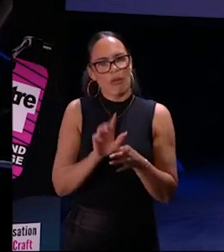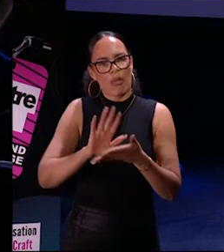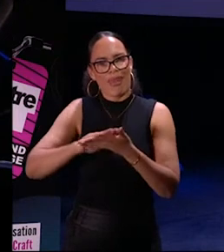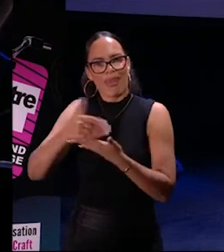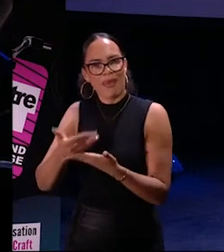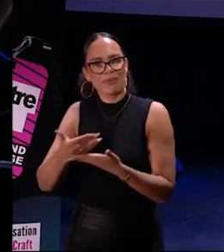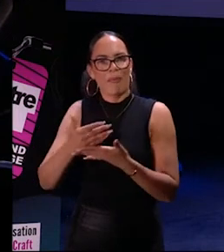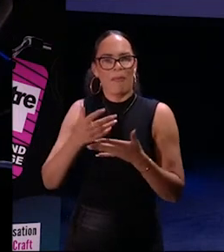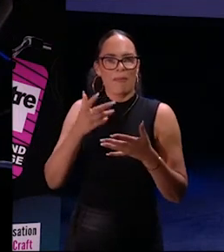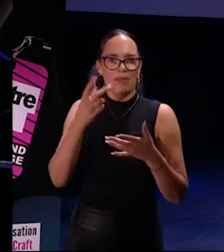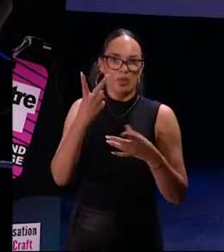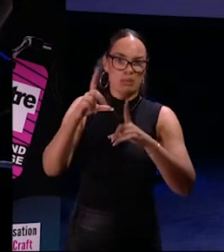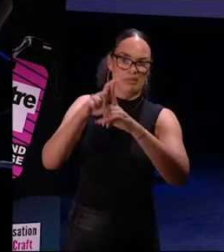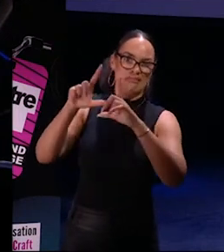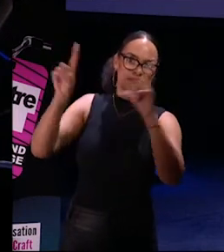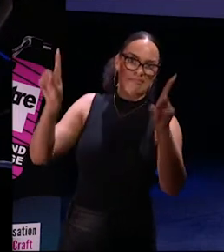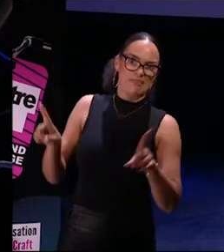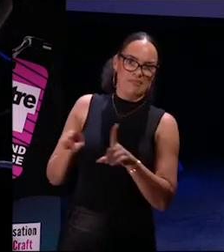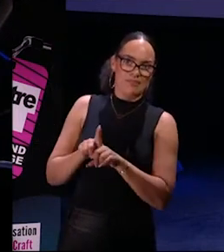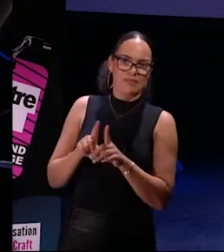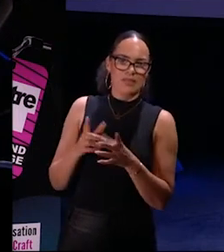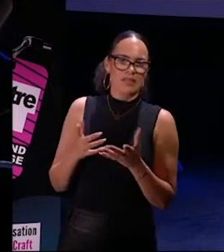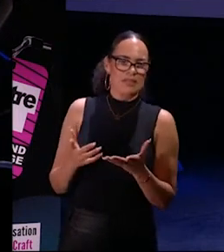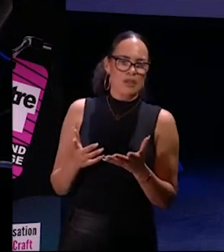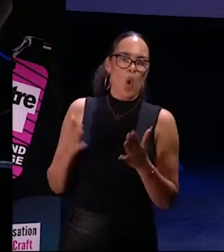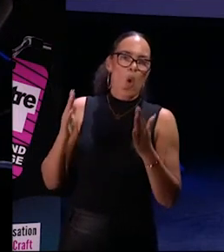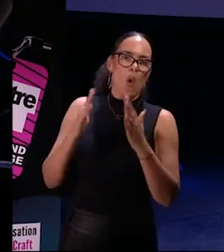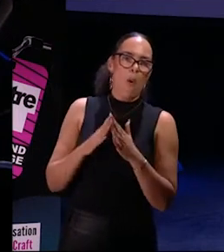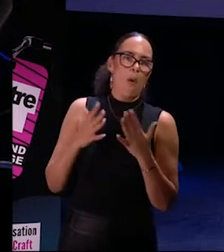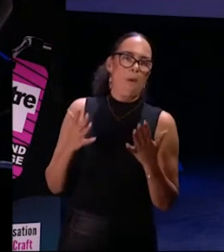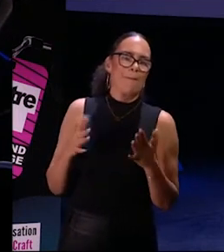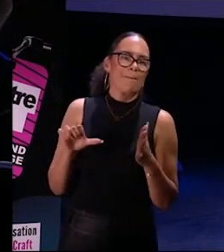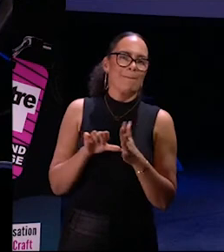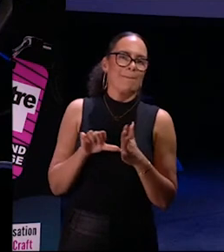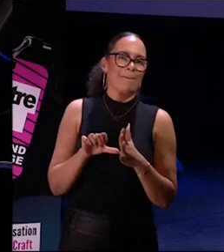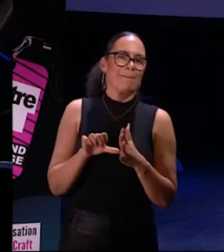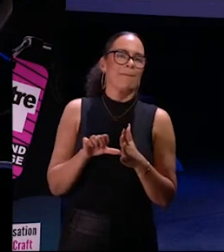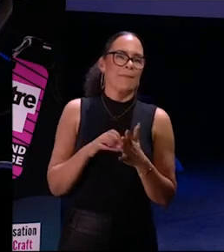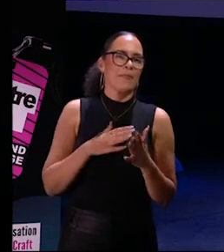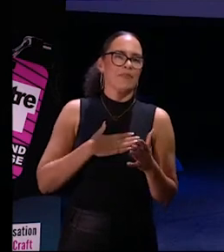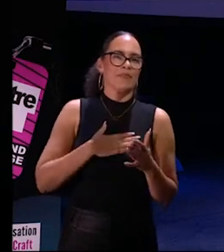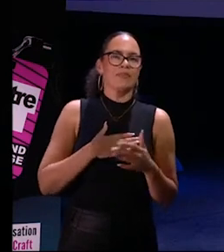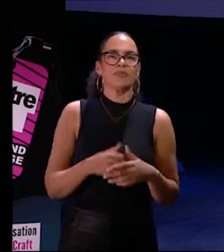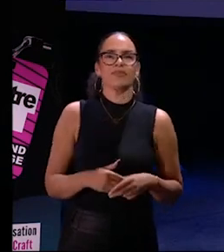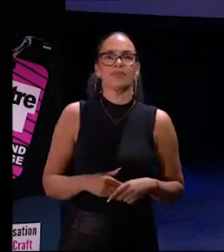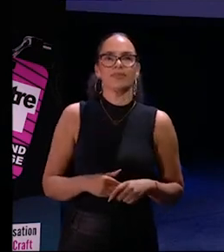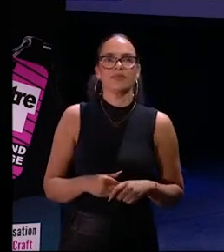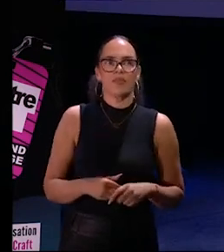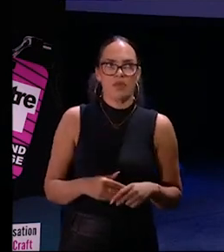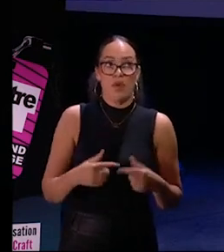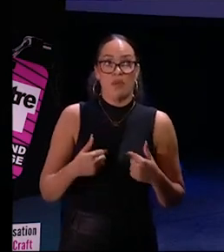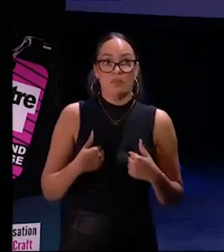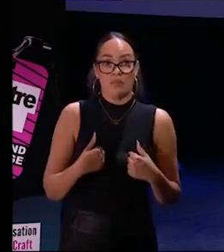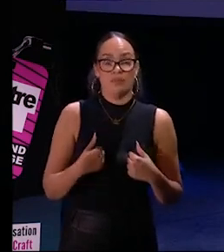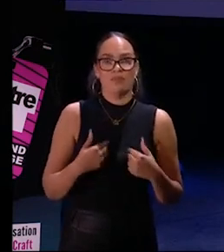or a surround system at someone's home cinema system. So already you're thinking about, okay, I need to think